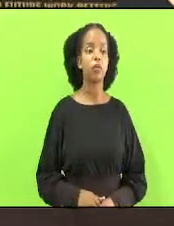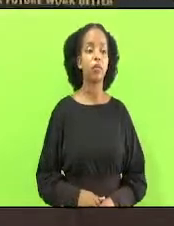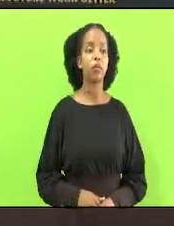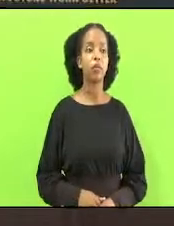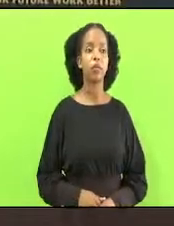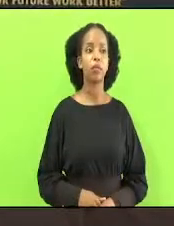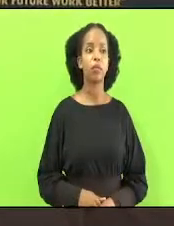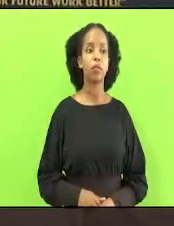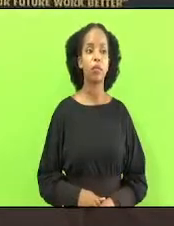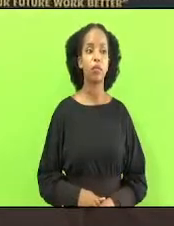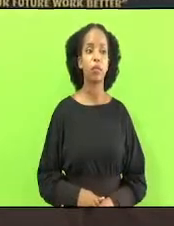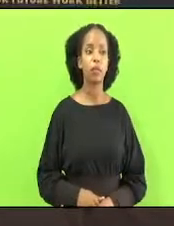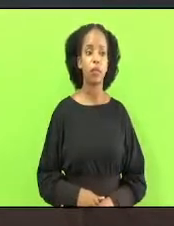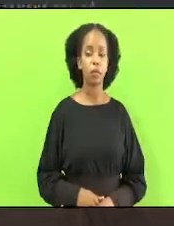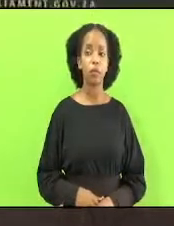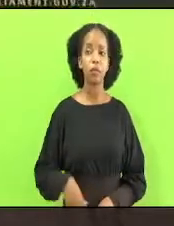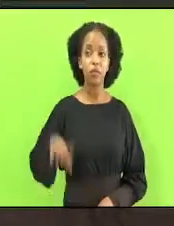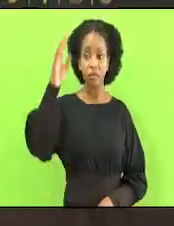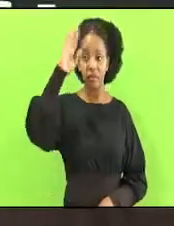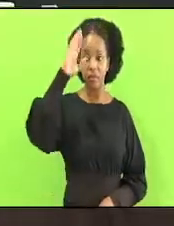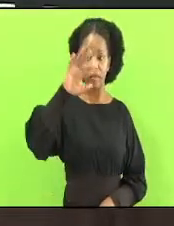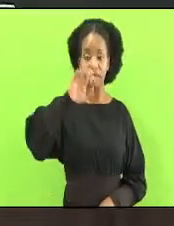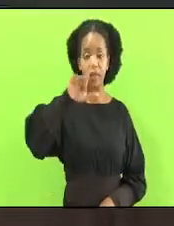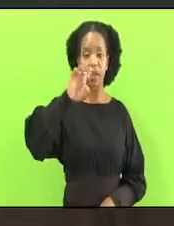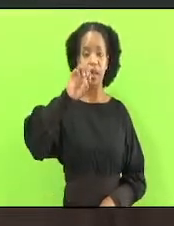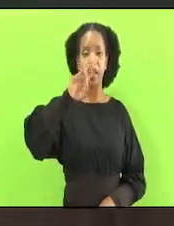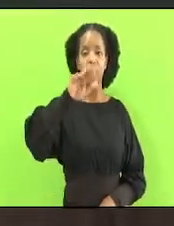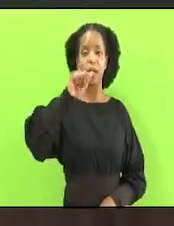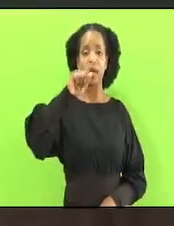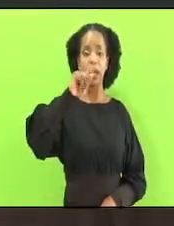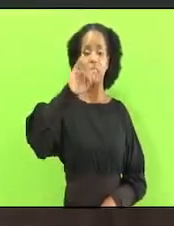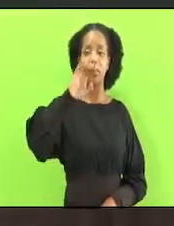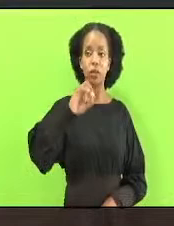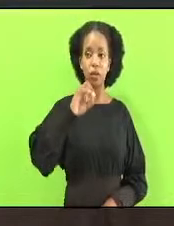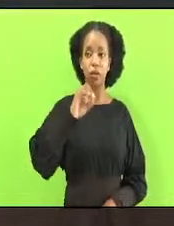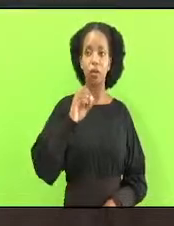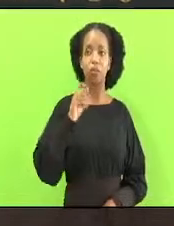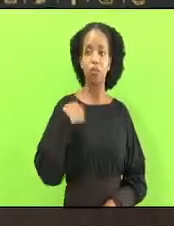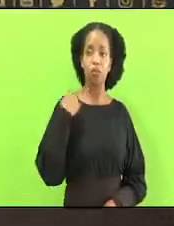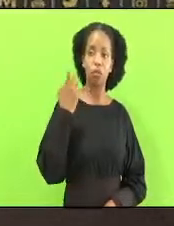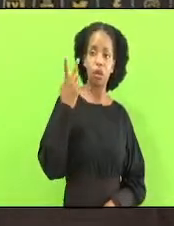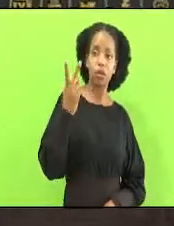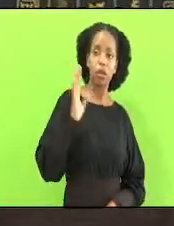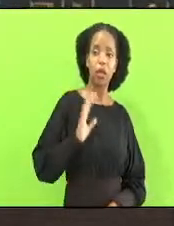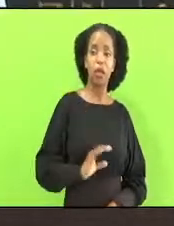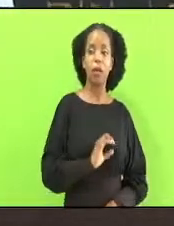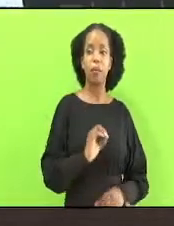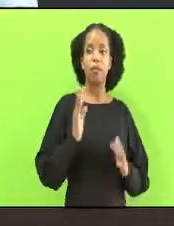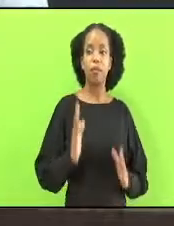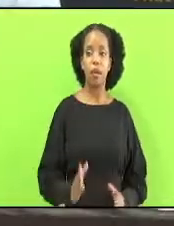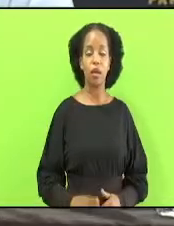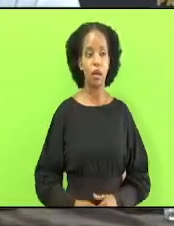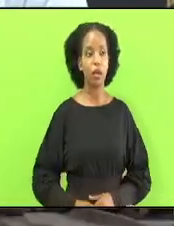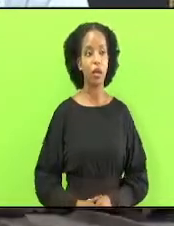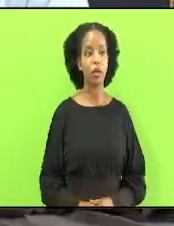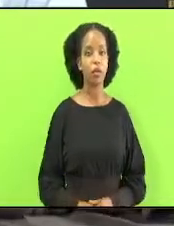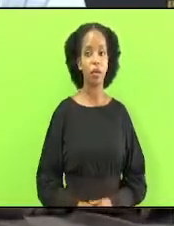le ra toropo ke gone ke mmona. and then say a greeting to the mayor. It's only now that I'm seeing him.